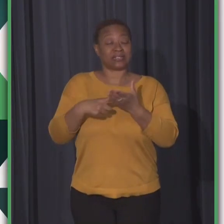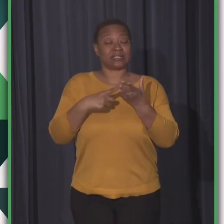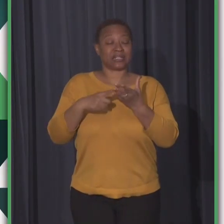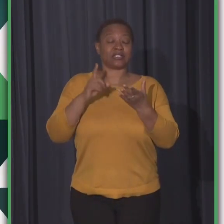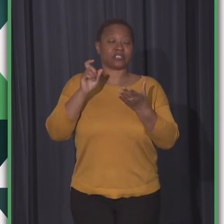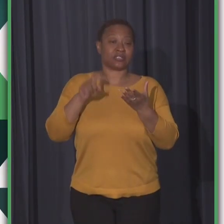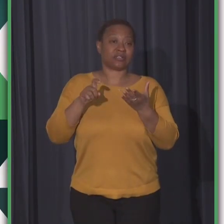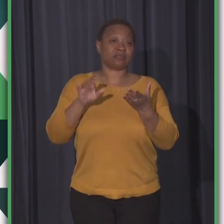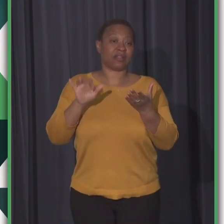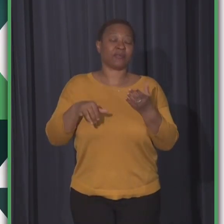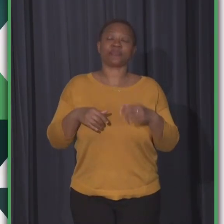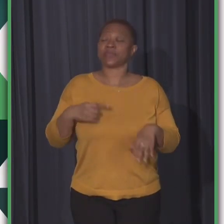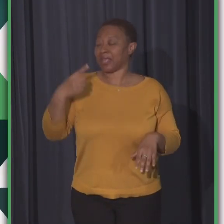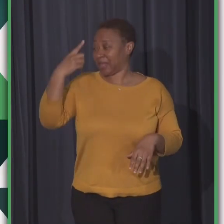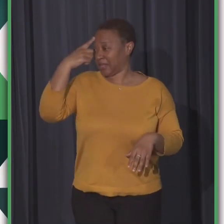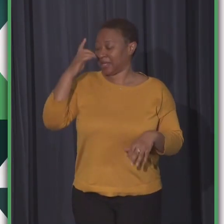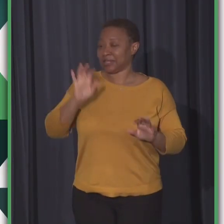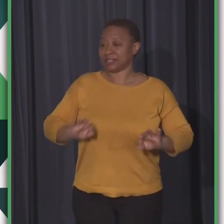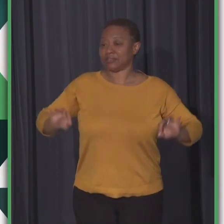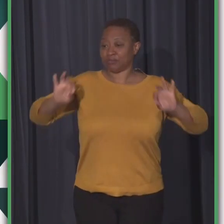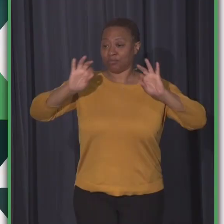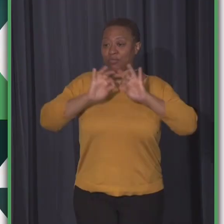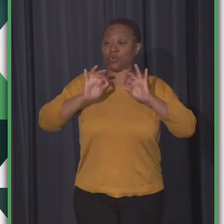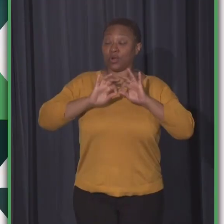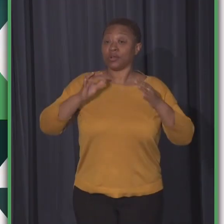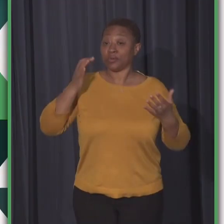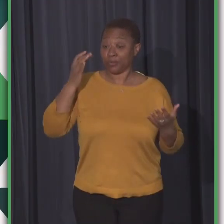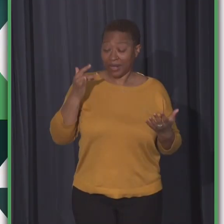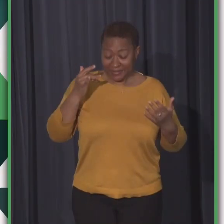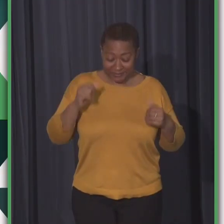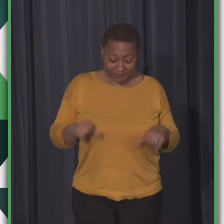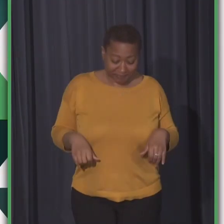soon. Yeah, I think it's vitally important because,